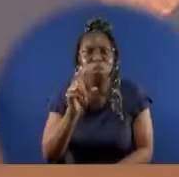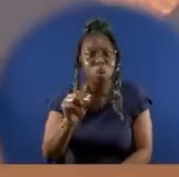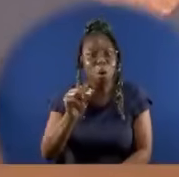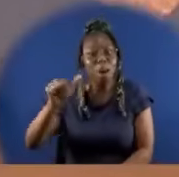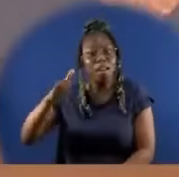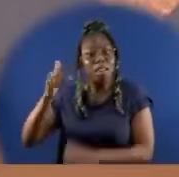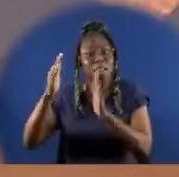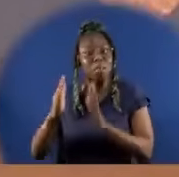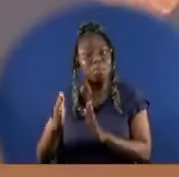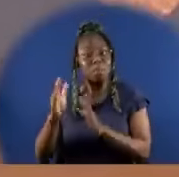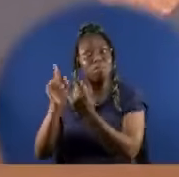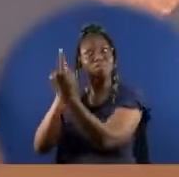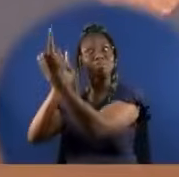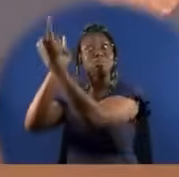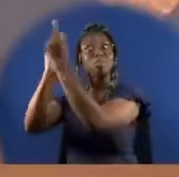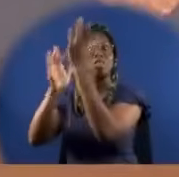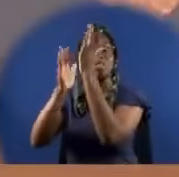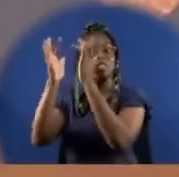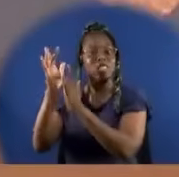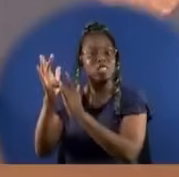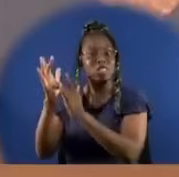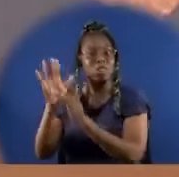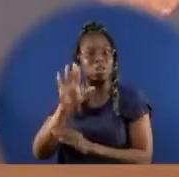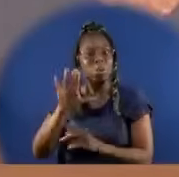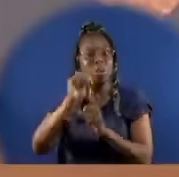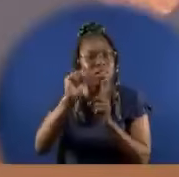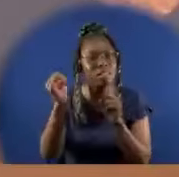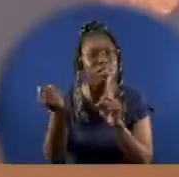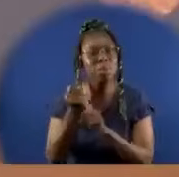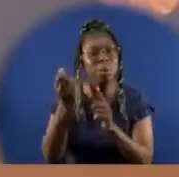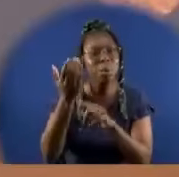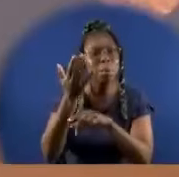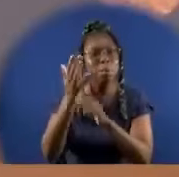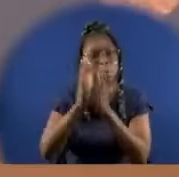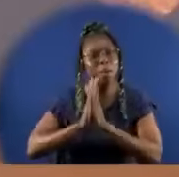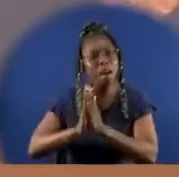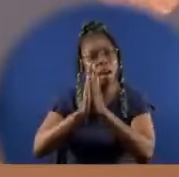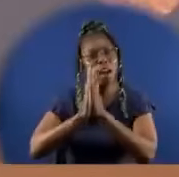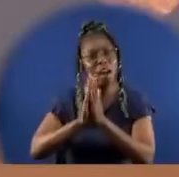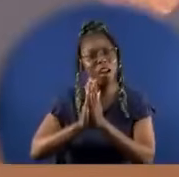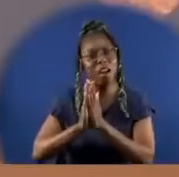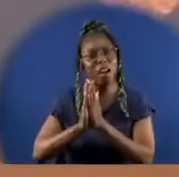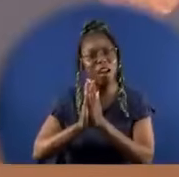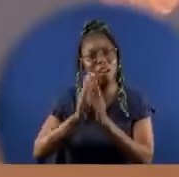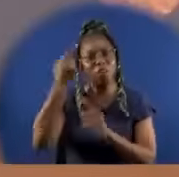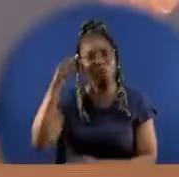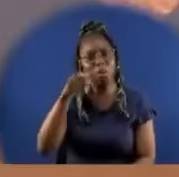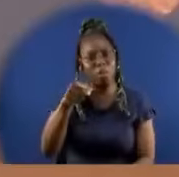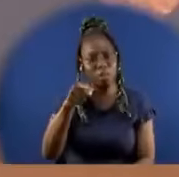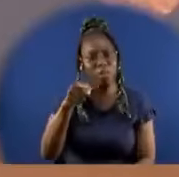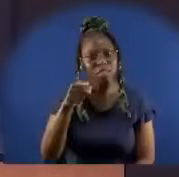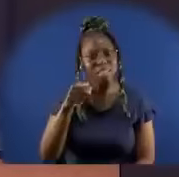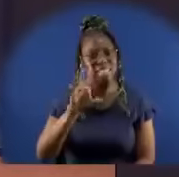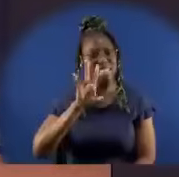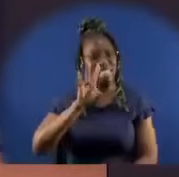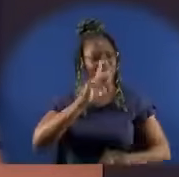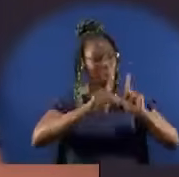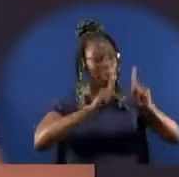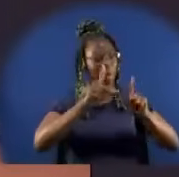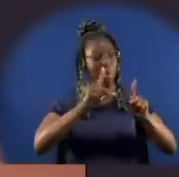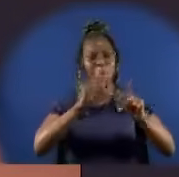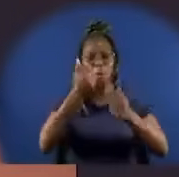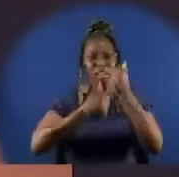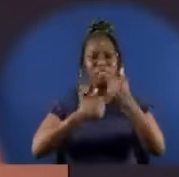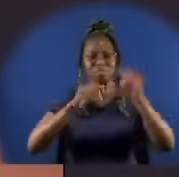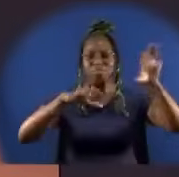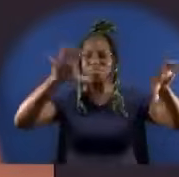to Jesus about your situation. You had somebody praying about your circumstance. Can I find seven people in every section who